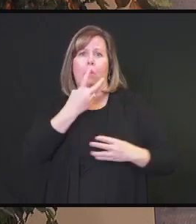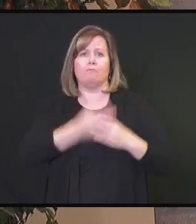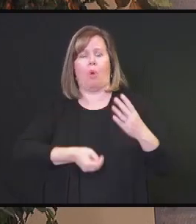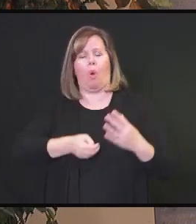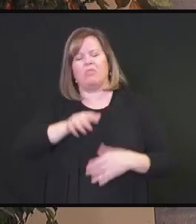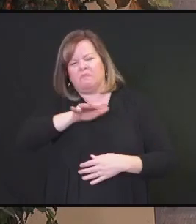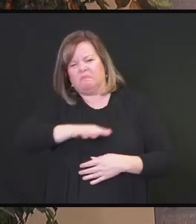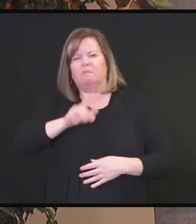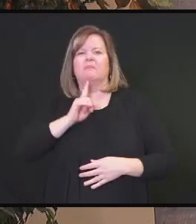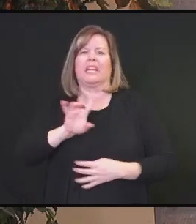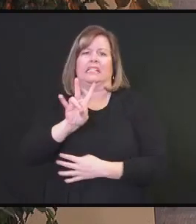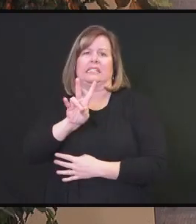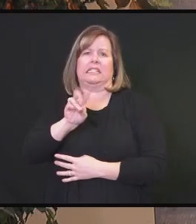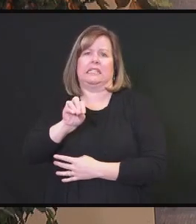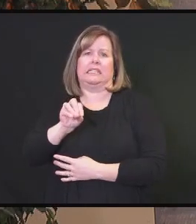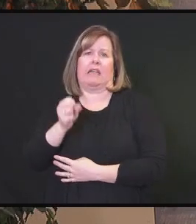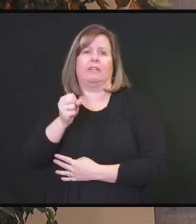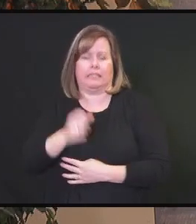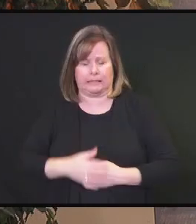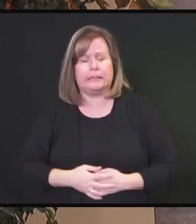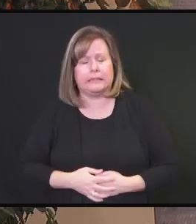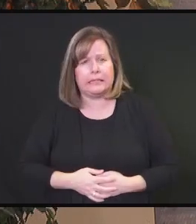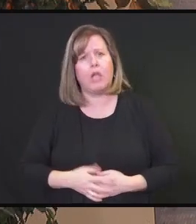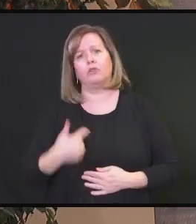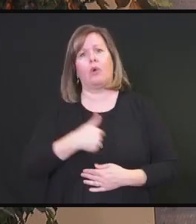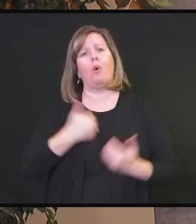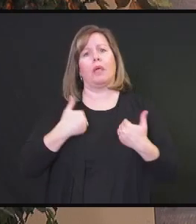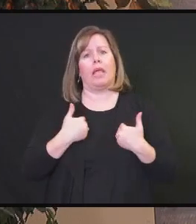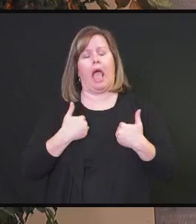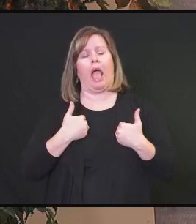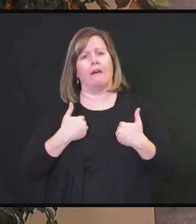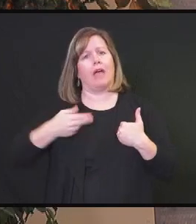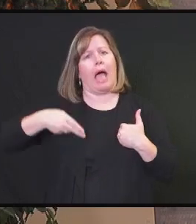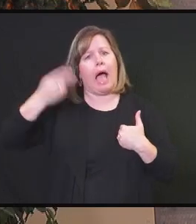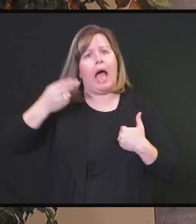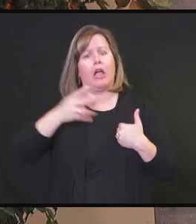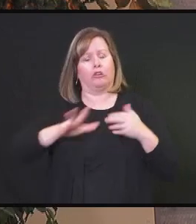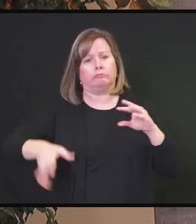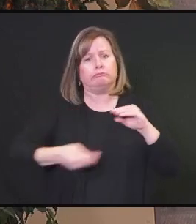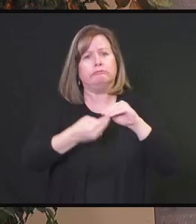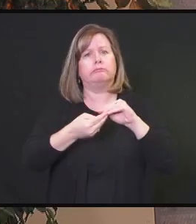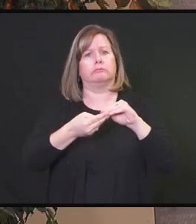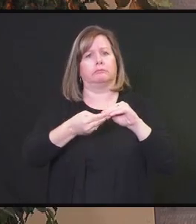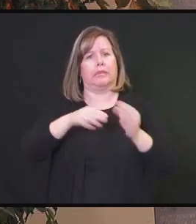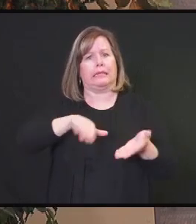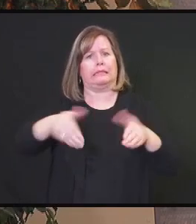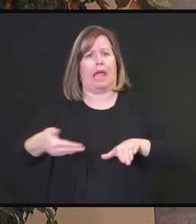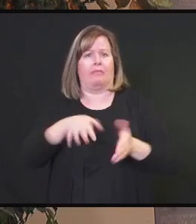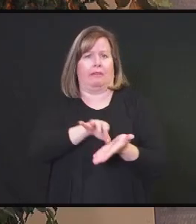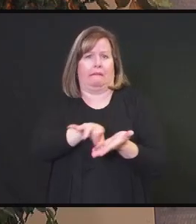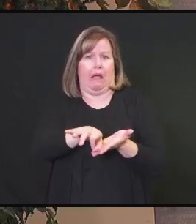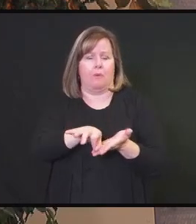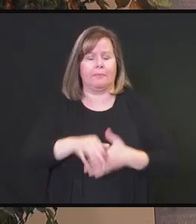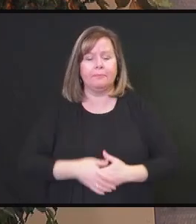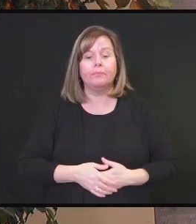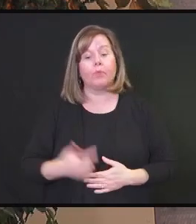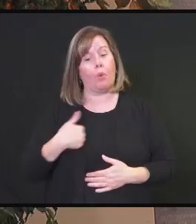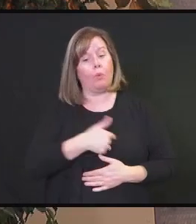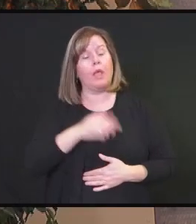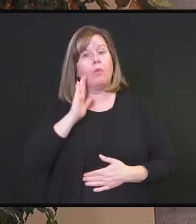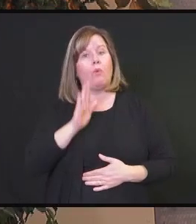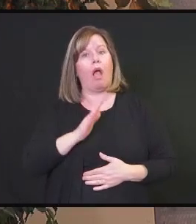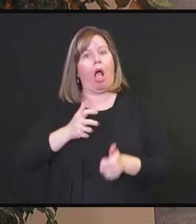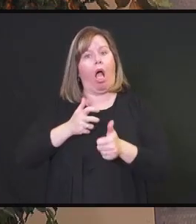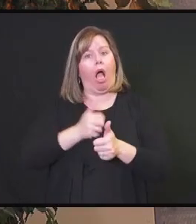hours. So we do have a higher total case and death count to share with you today. But we're going to update this continually every